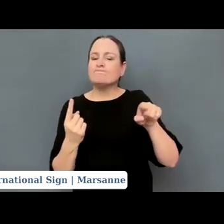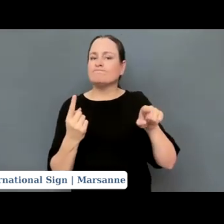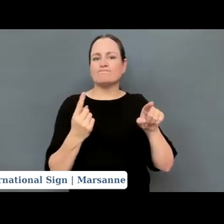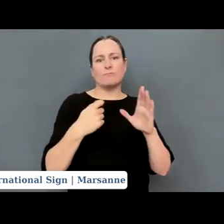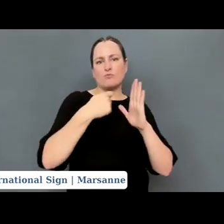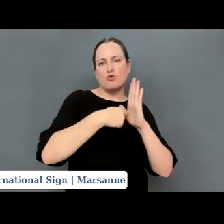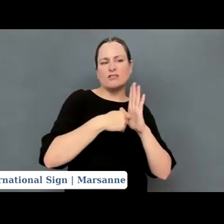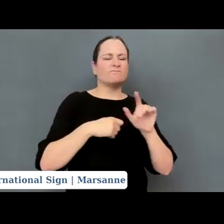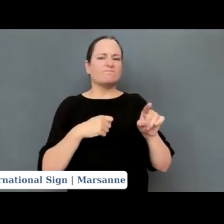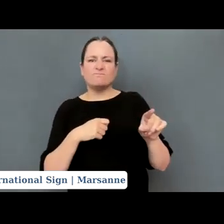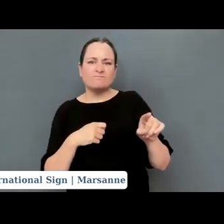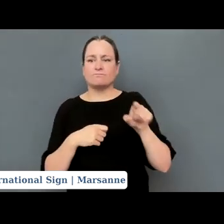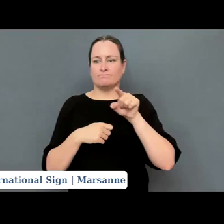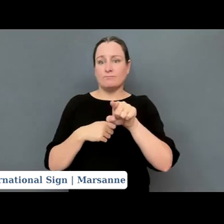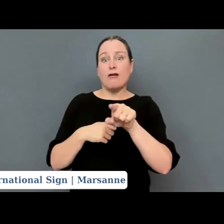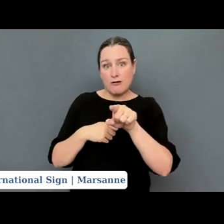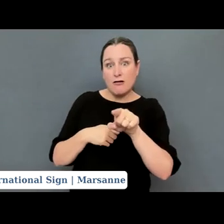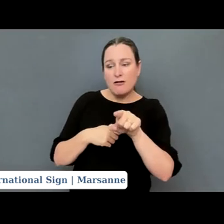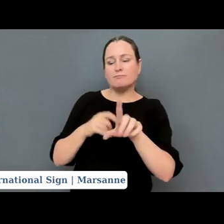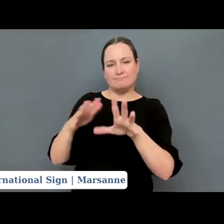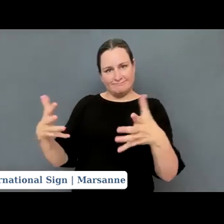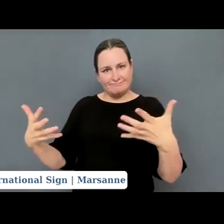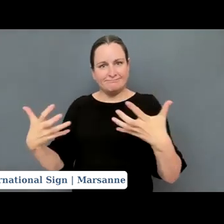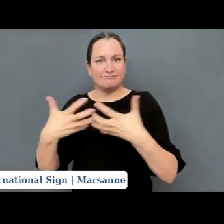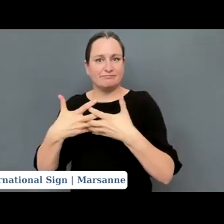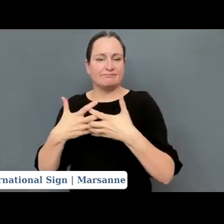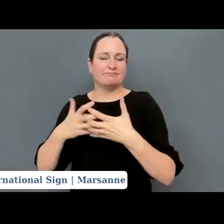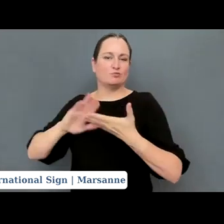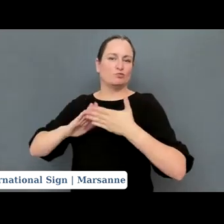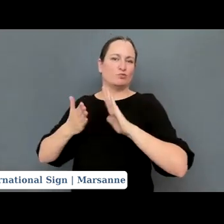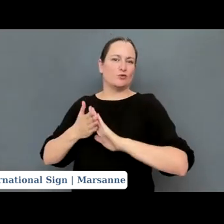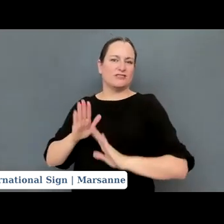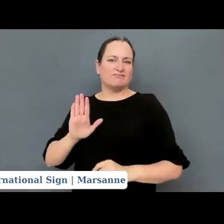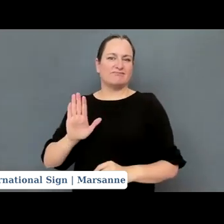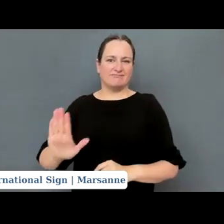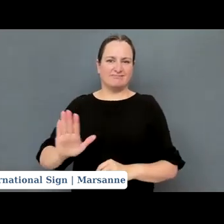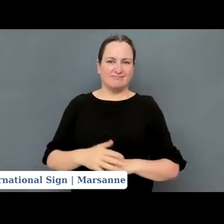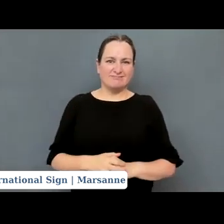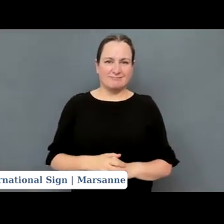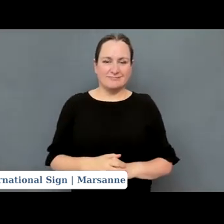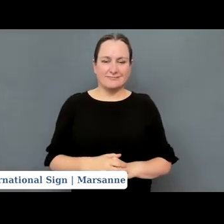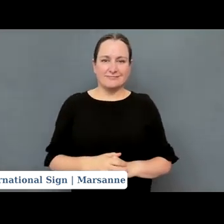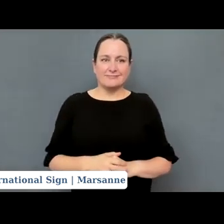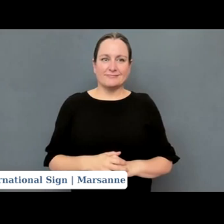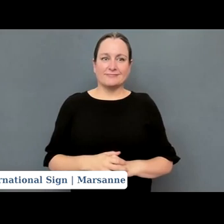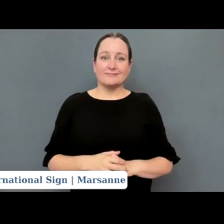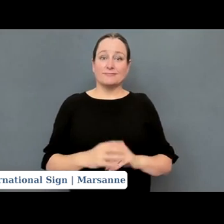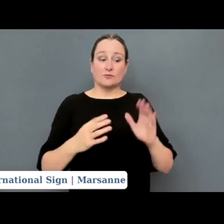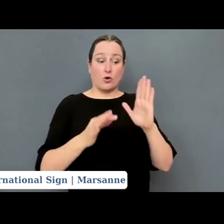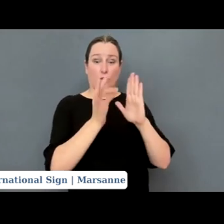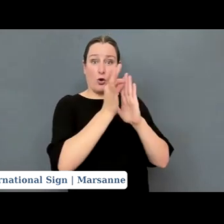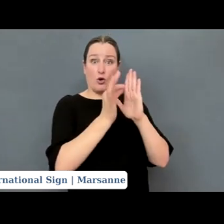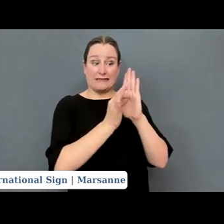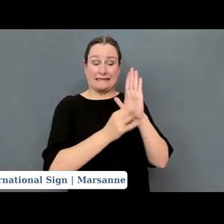role in the implementation of public policies that acts as the mediator between the